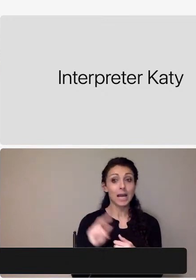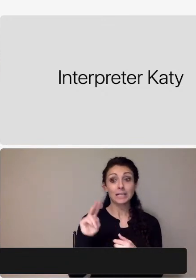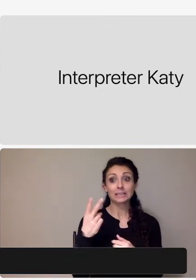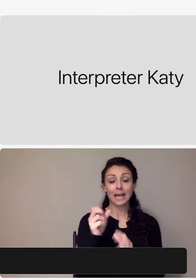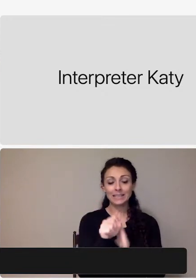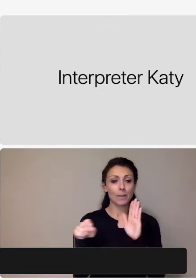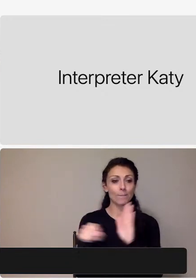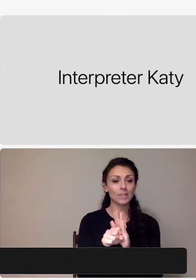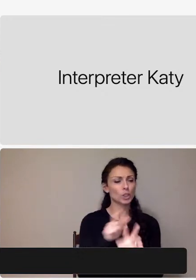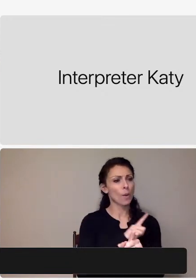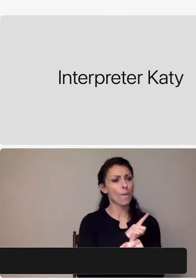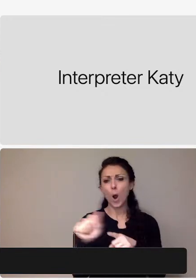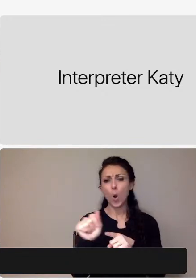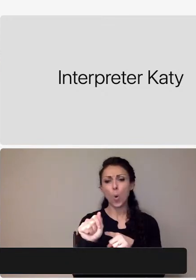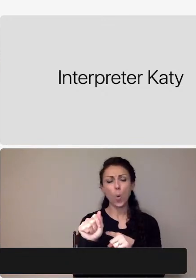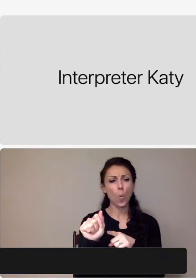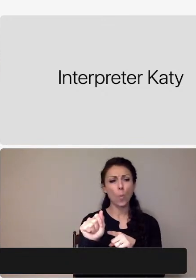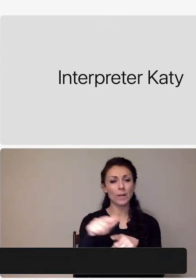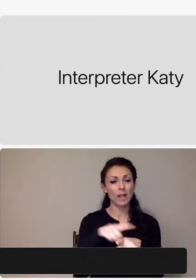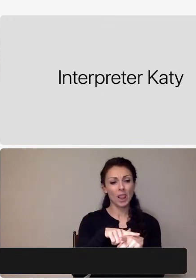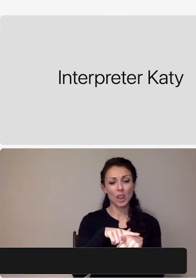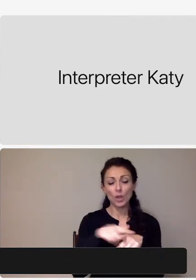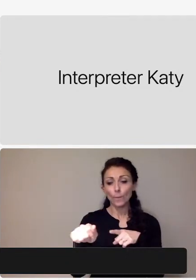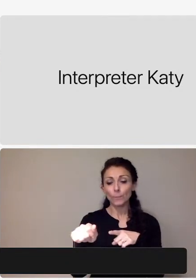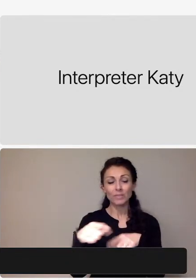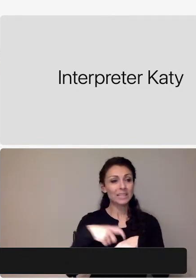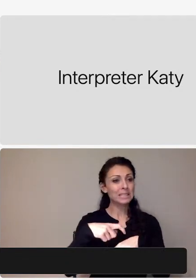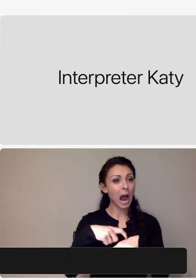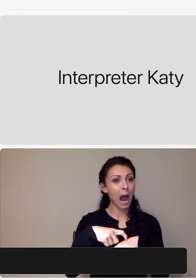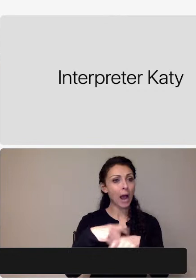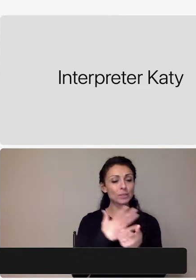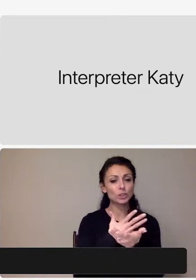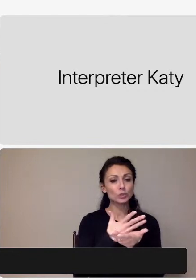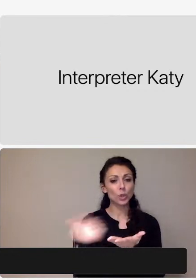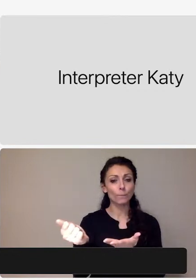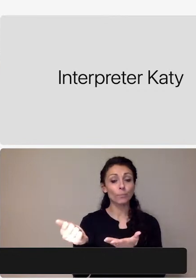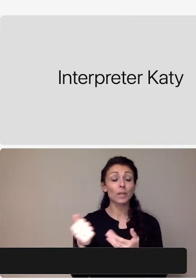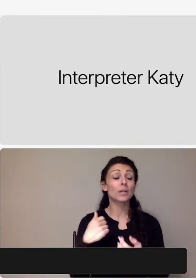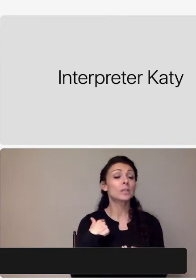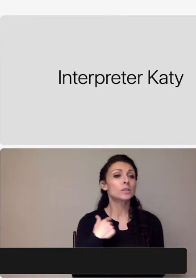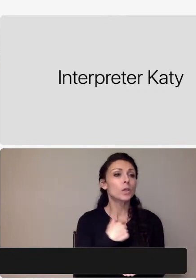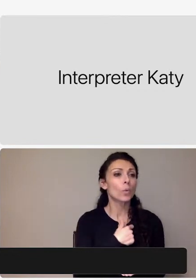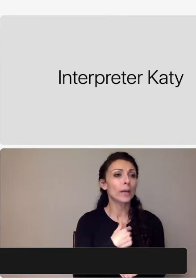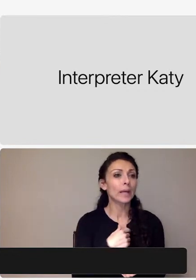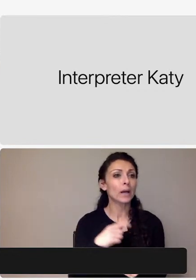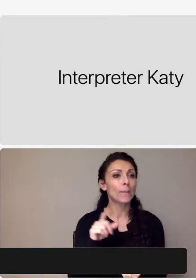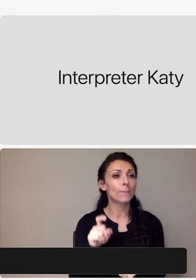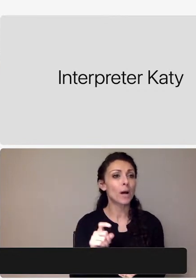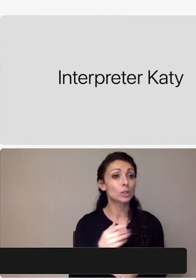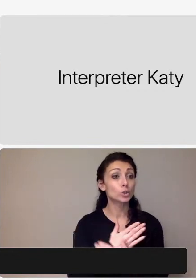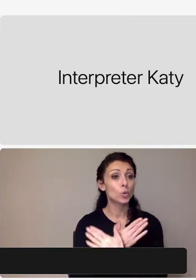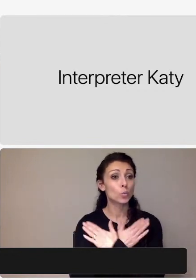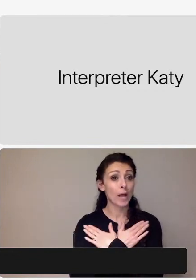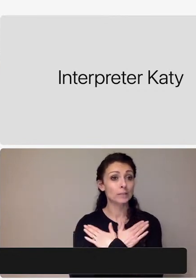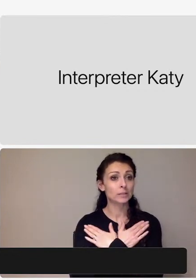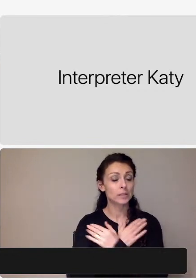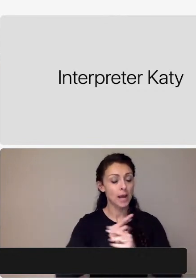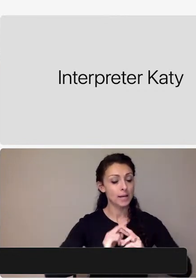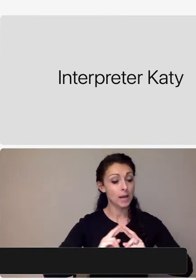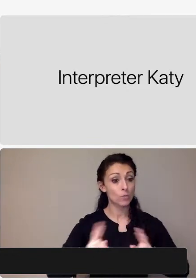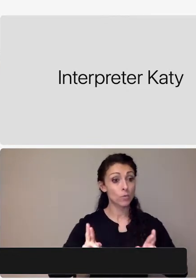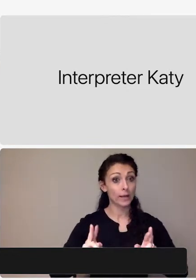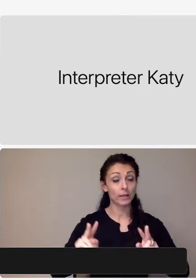flies by it goes by so quickly and so we need to rest up for that second semester my